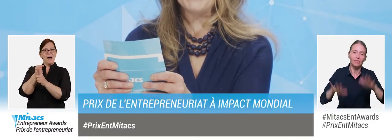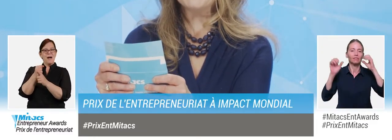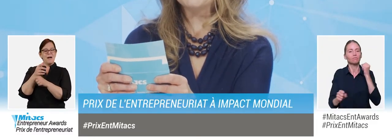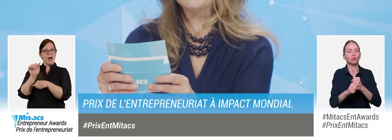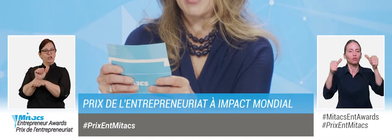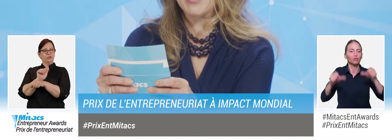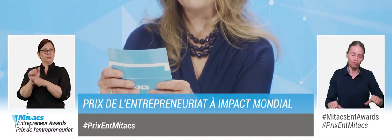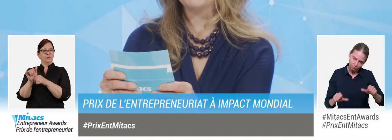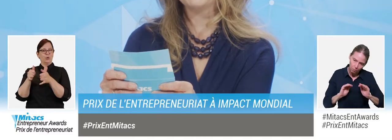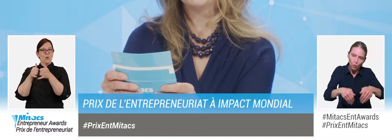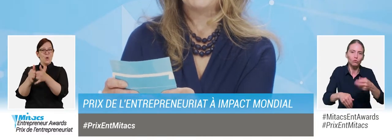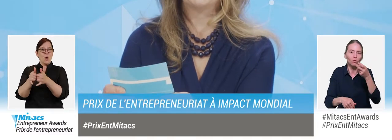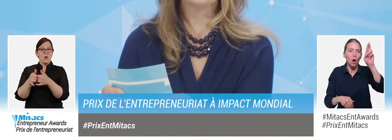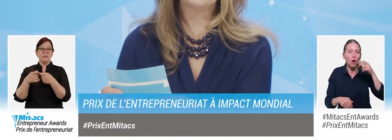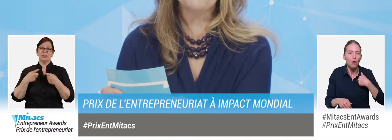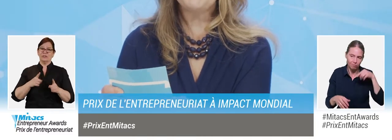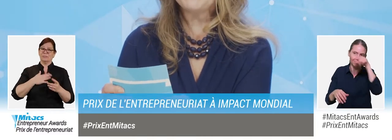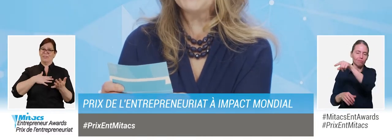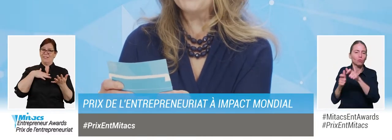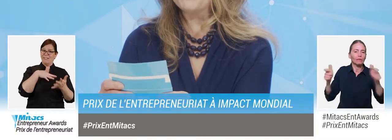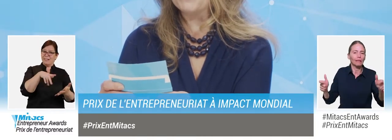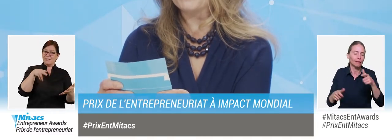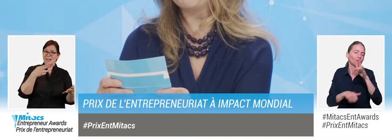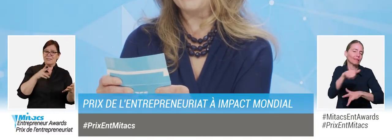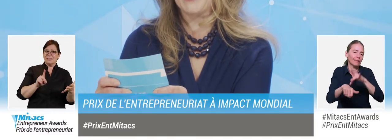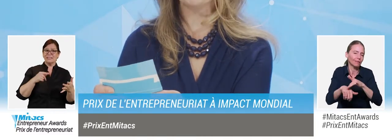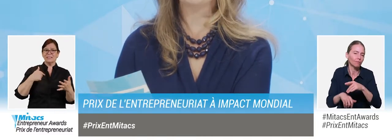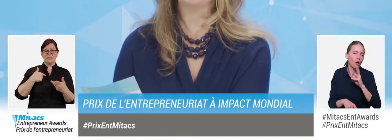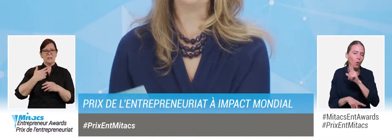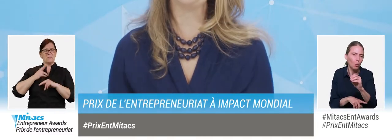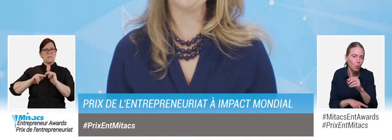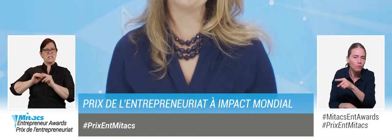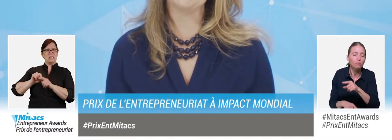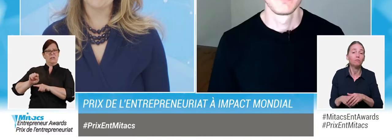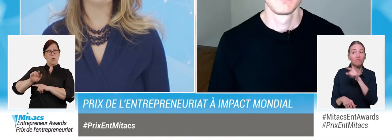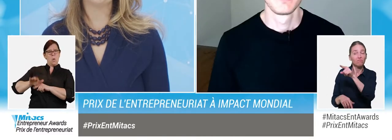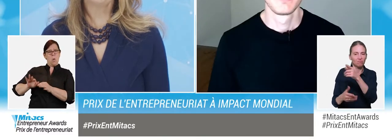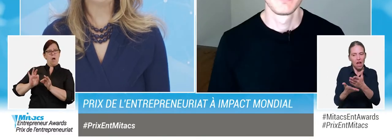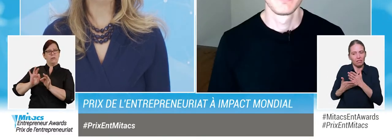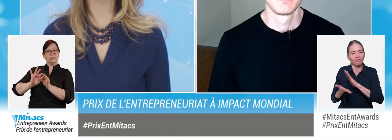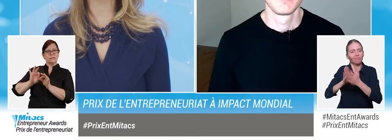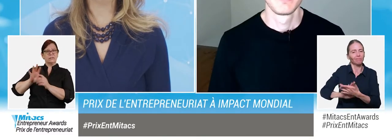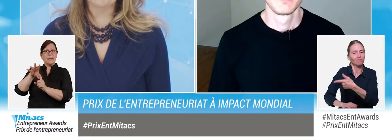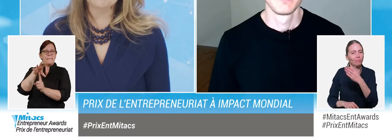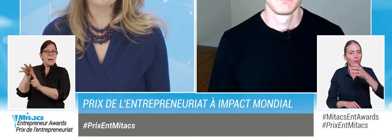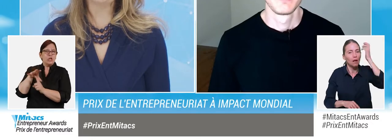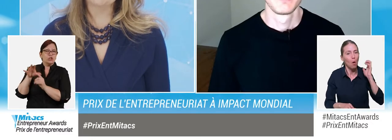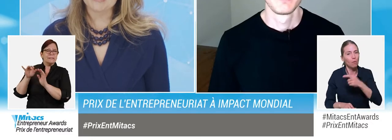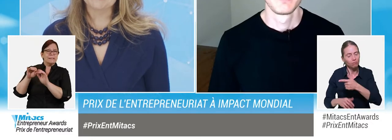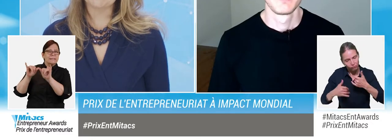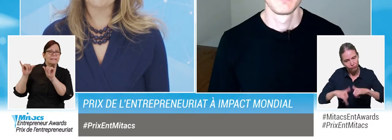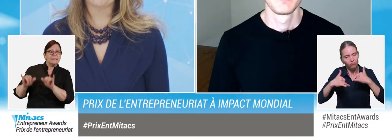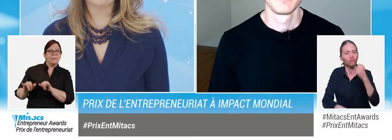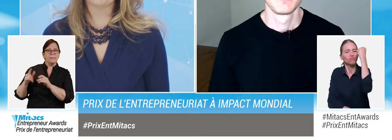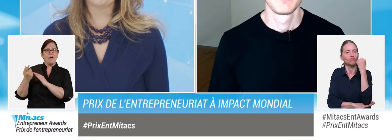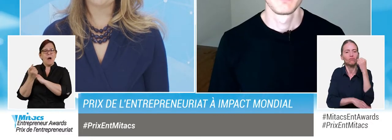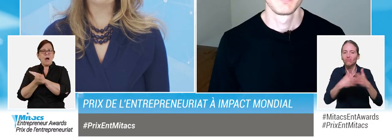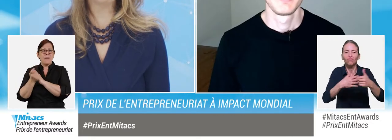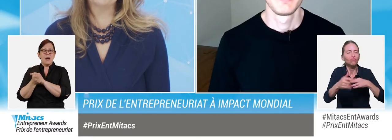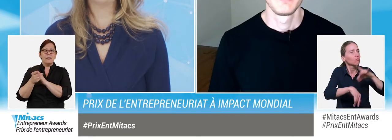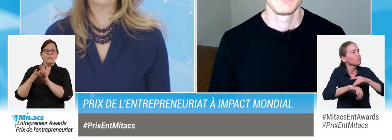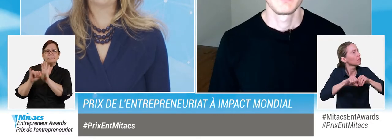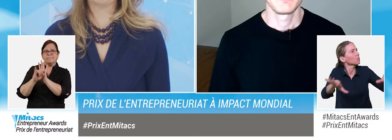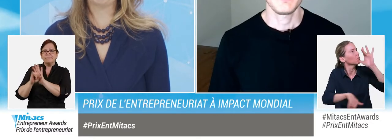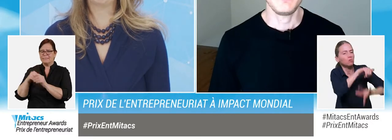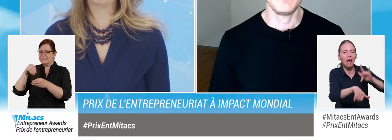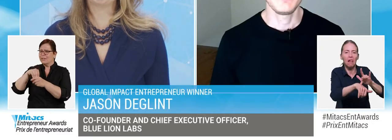Blue Lion Labs. And accepting the award on behalf of Blue Lion Labs is Jason DeGlint.